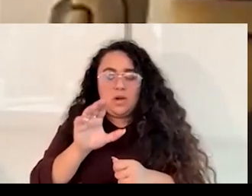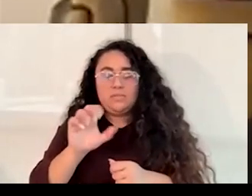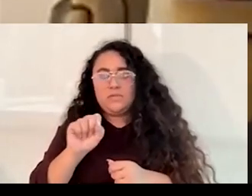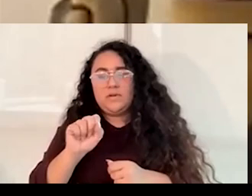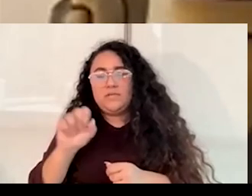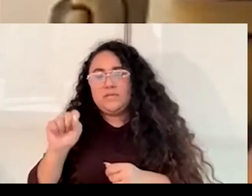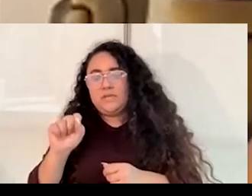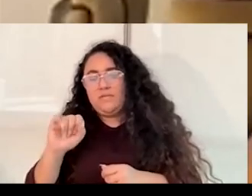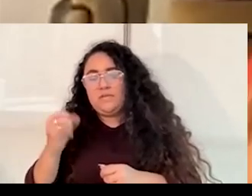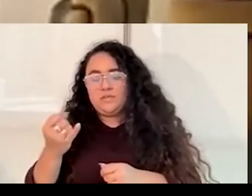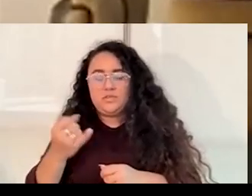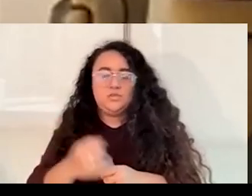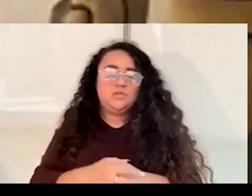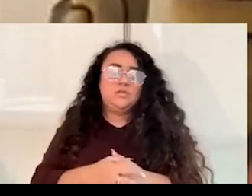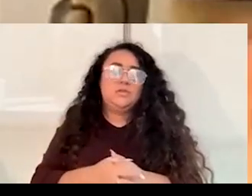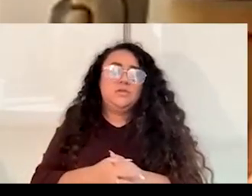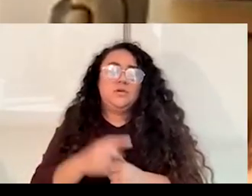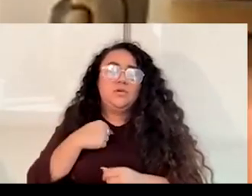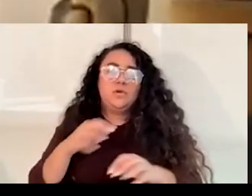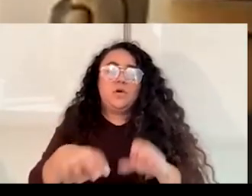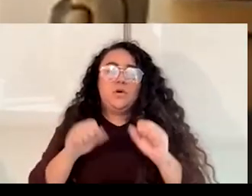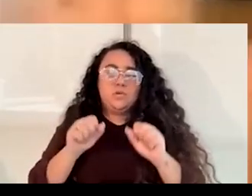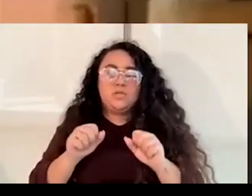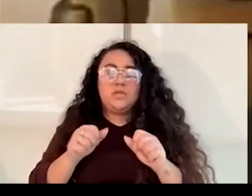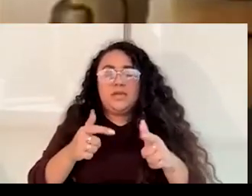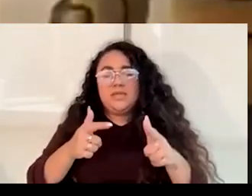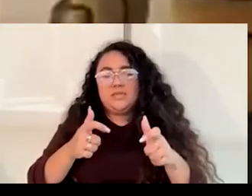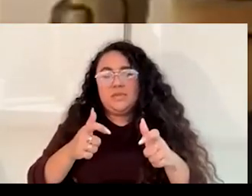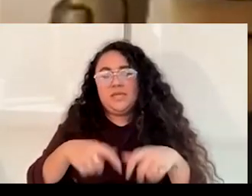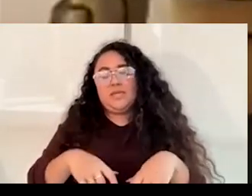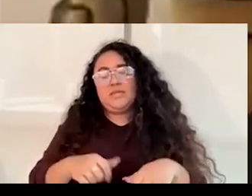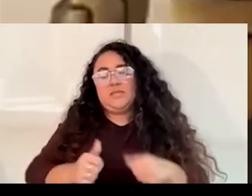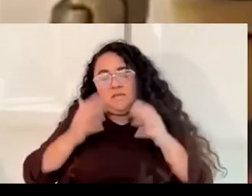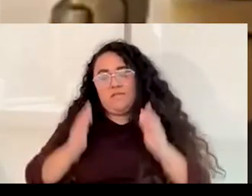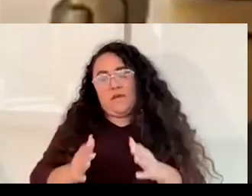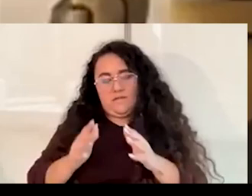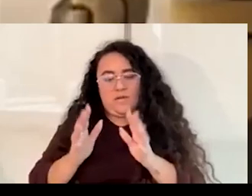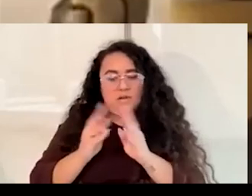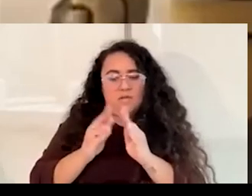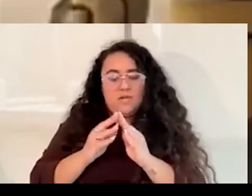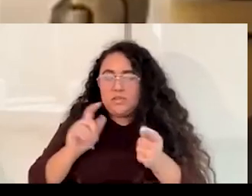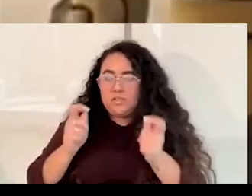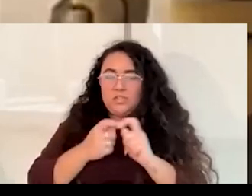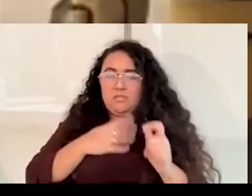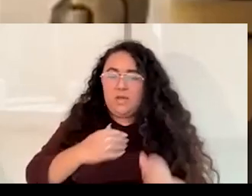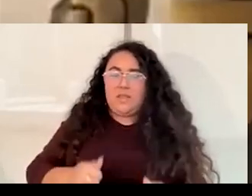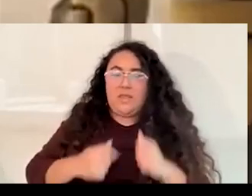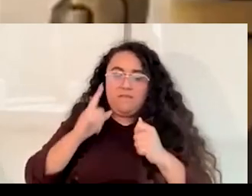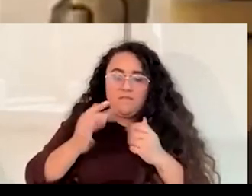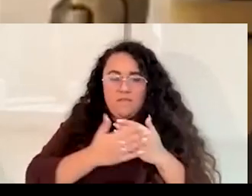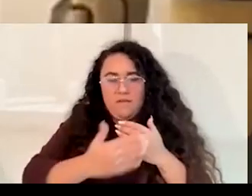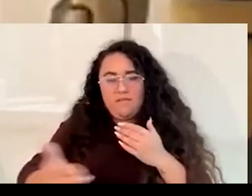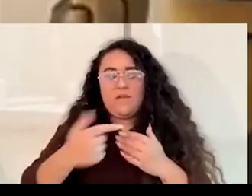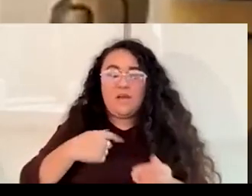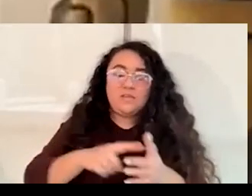Survivor Speak conference. And so when I attended, it just changed my life forever. I started out as a member, then